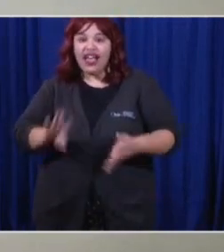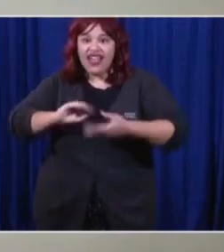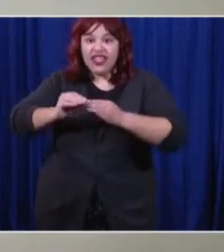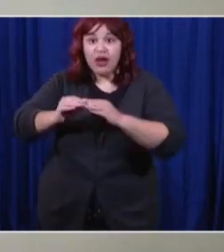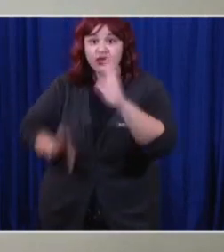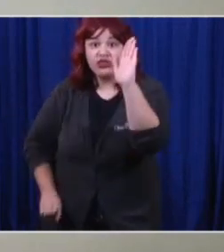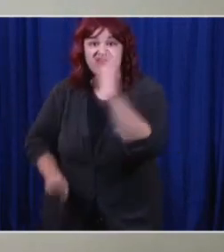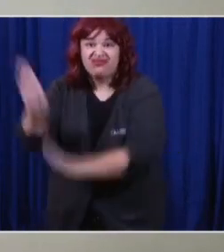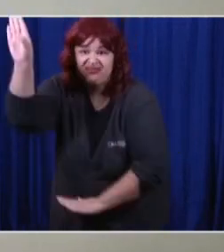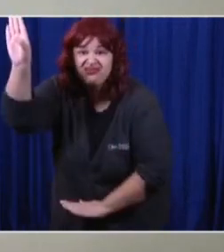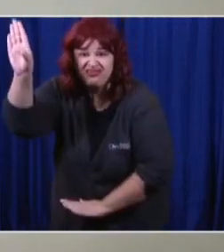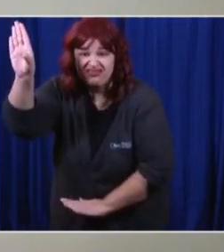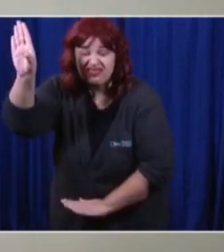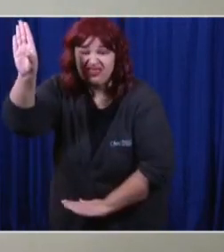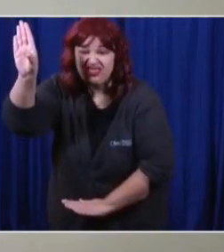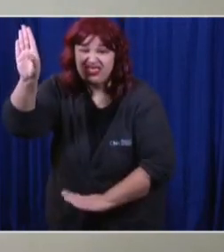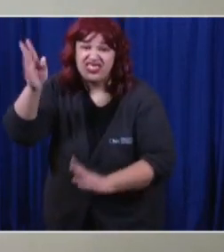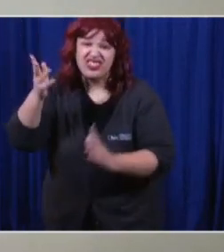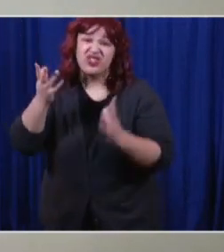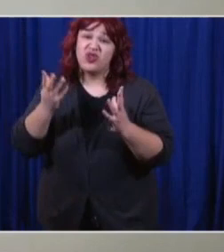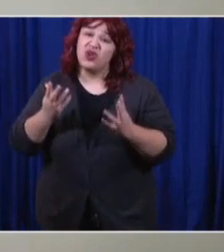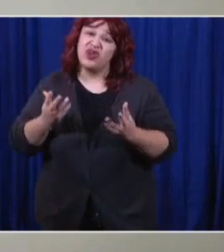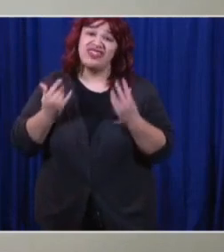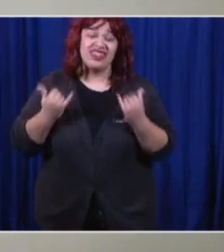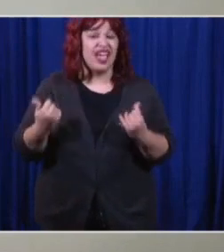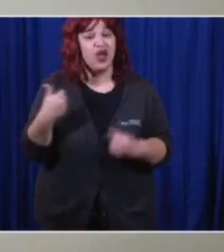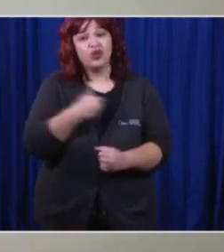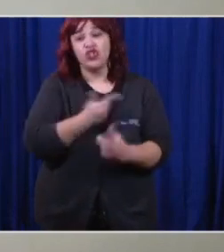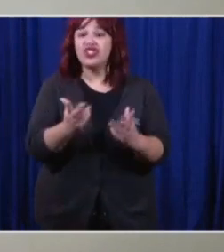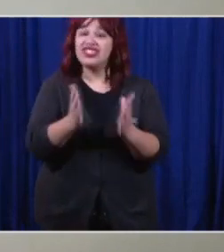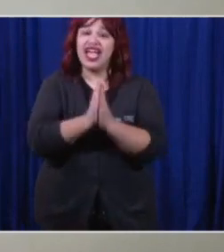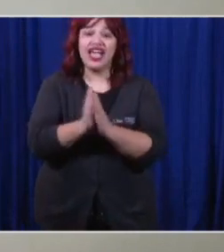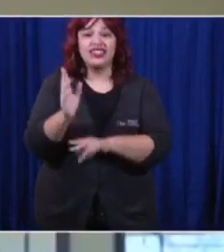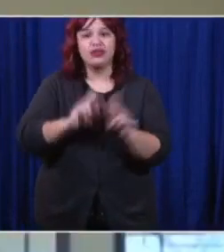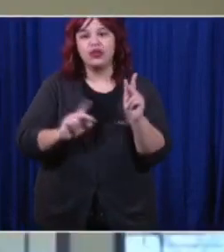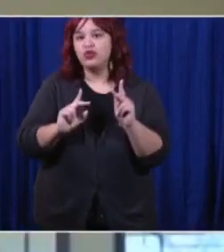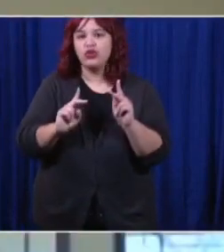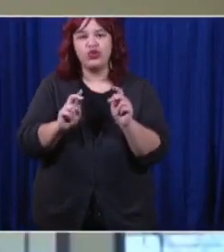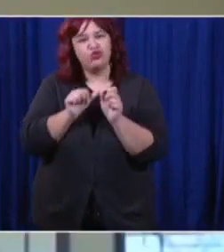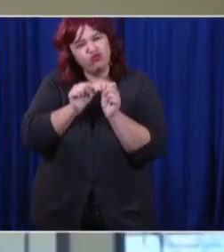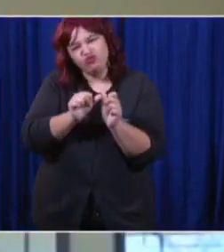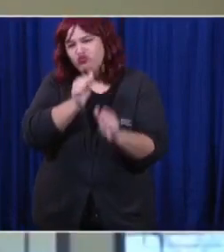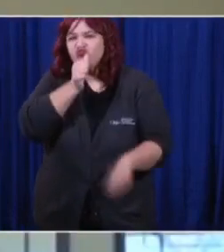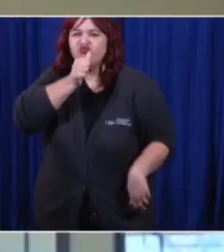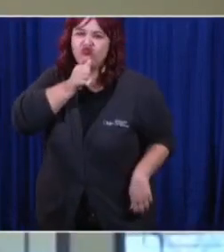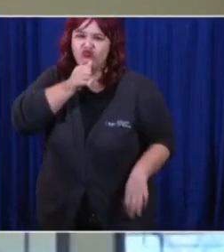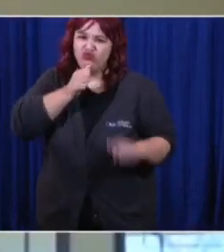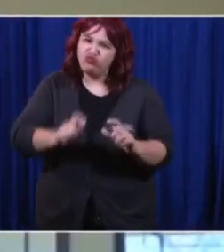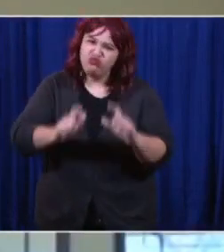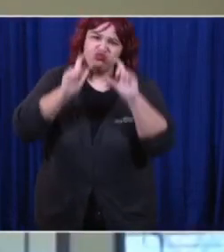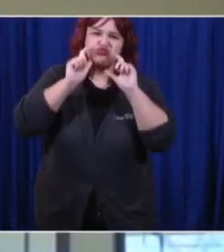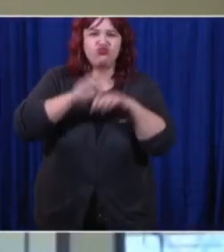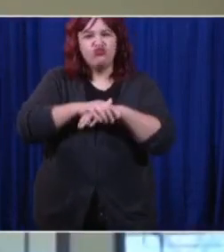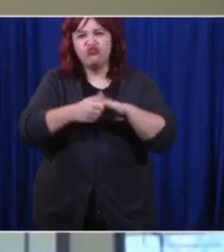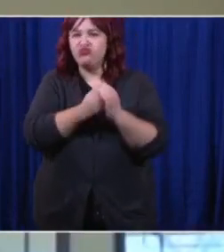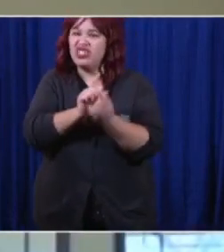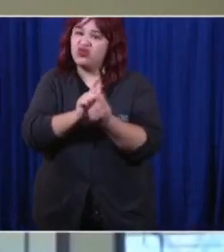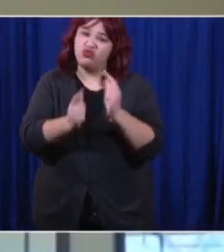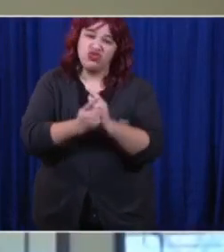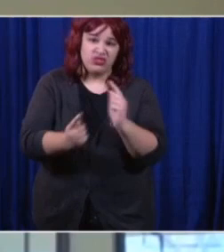we really are looking for everybody in the community to step up and do their part. Next question is from Kevin Landers